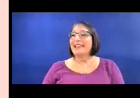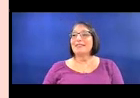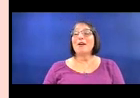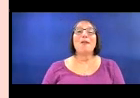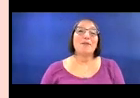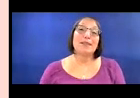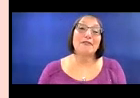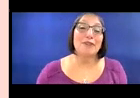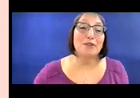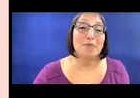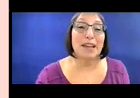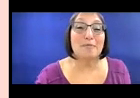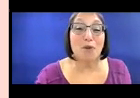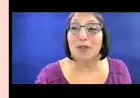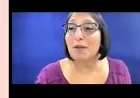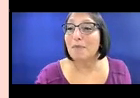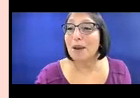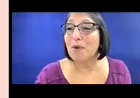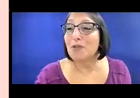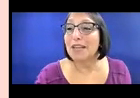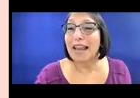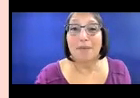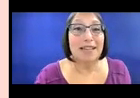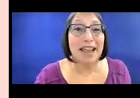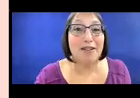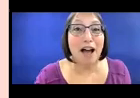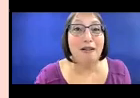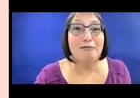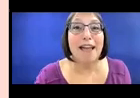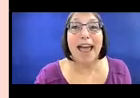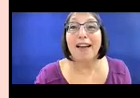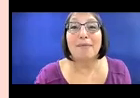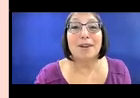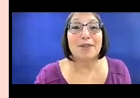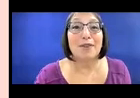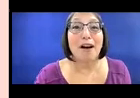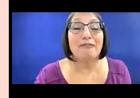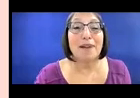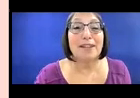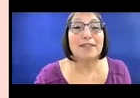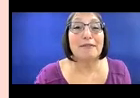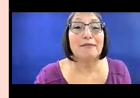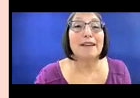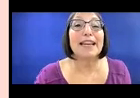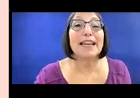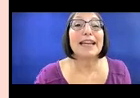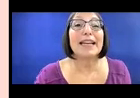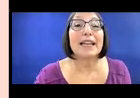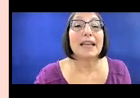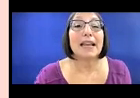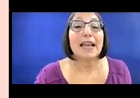And so, I would love for you to pick an emotion, an emoji, and I'm going to say go, and I'm going to turn off my screen.